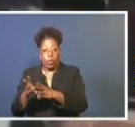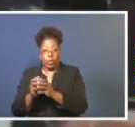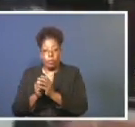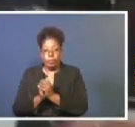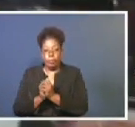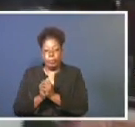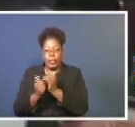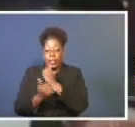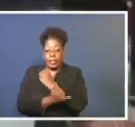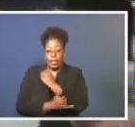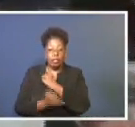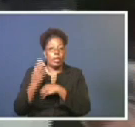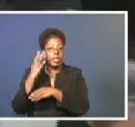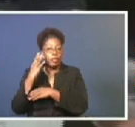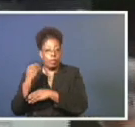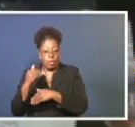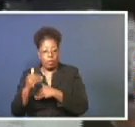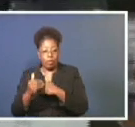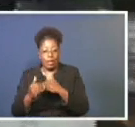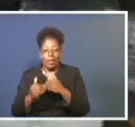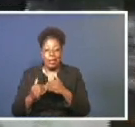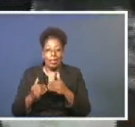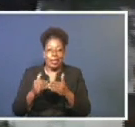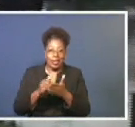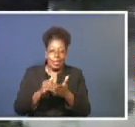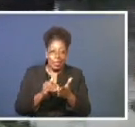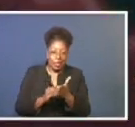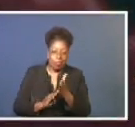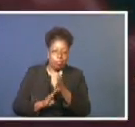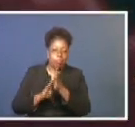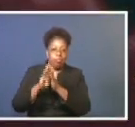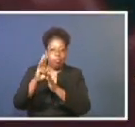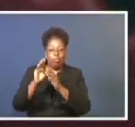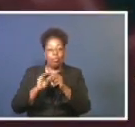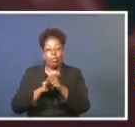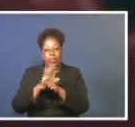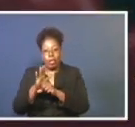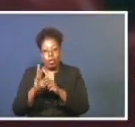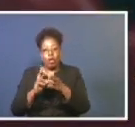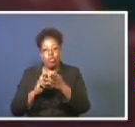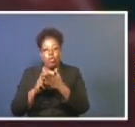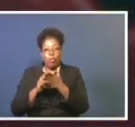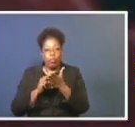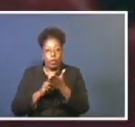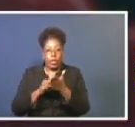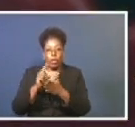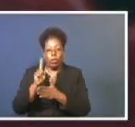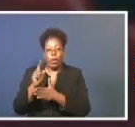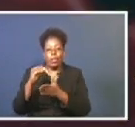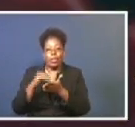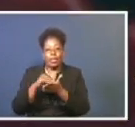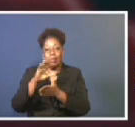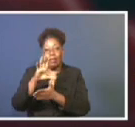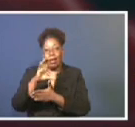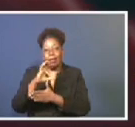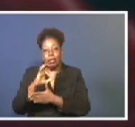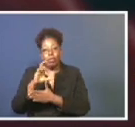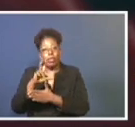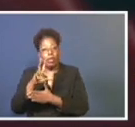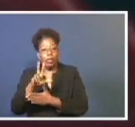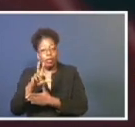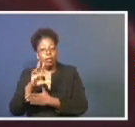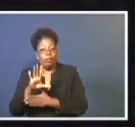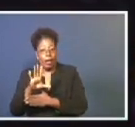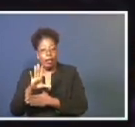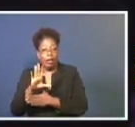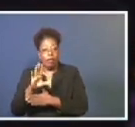as the country experiences a continued surge in COVID-19 cases, reporting 1,535 cases between Thursday and